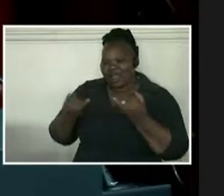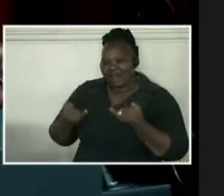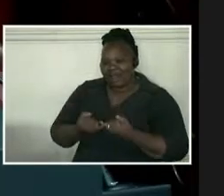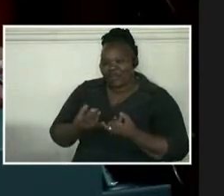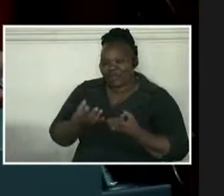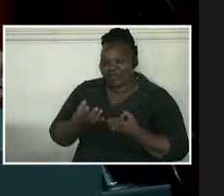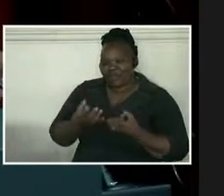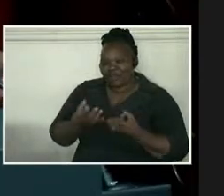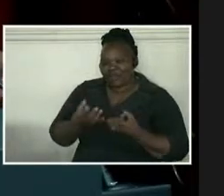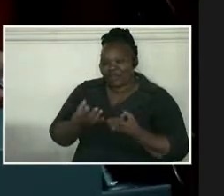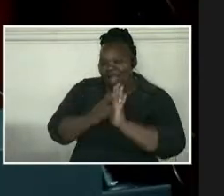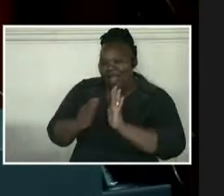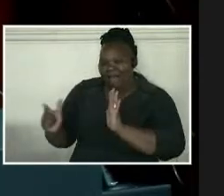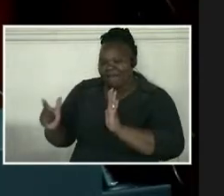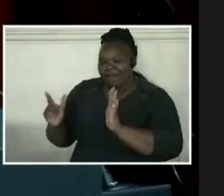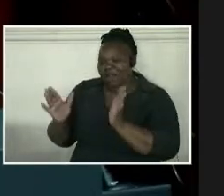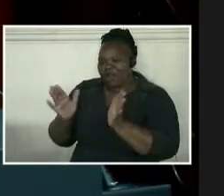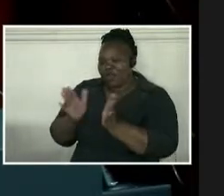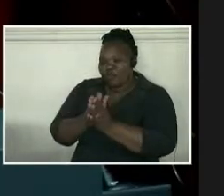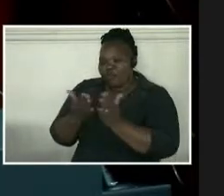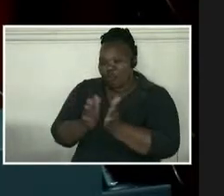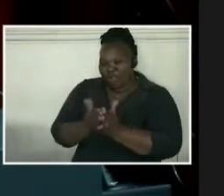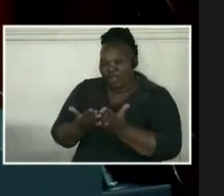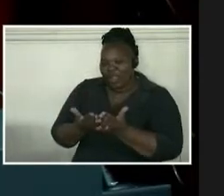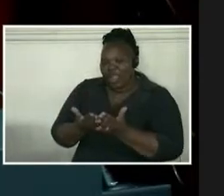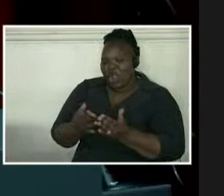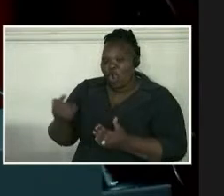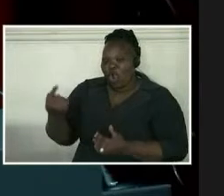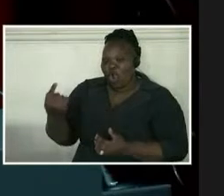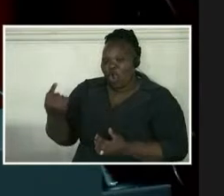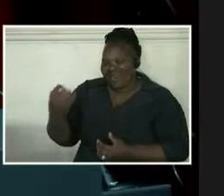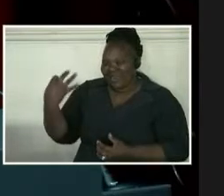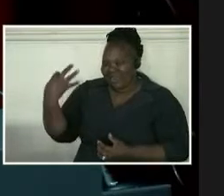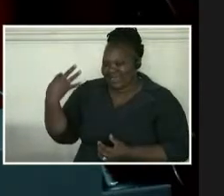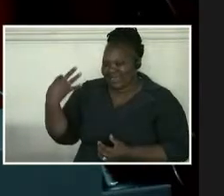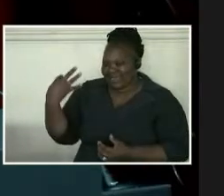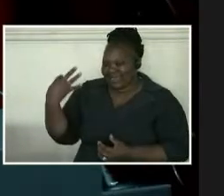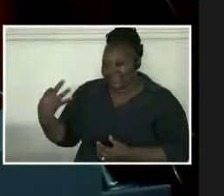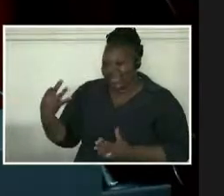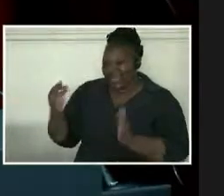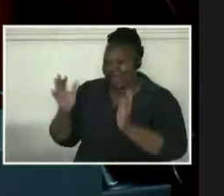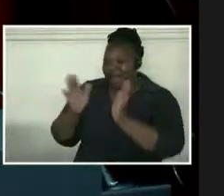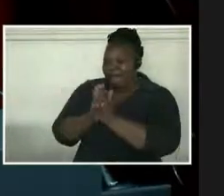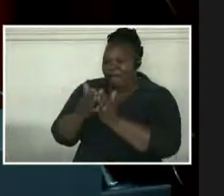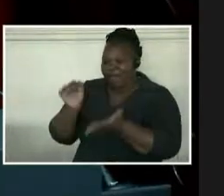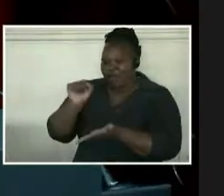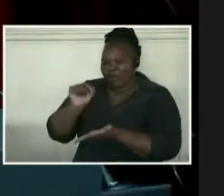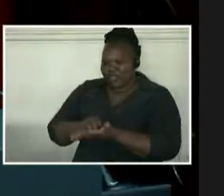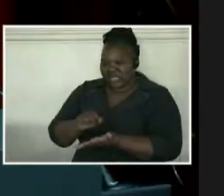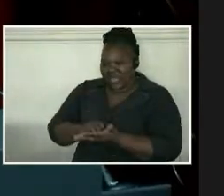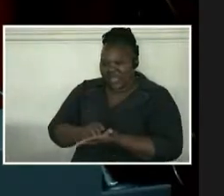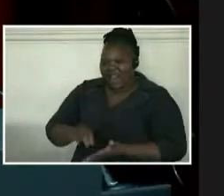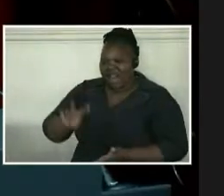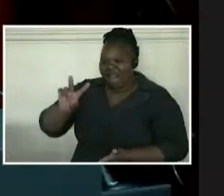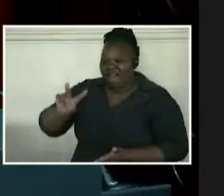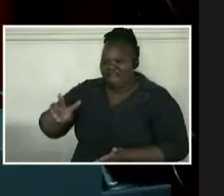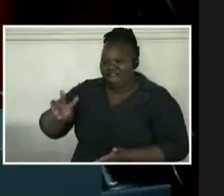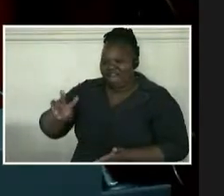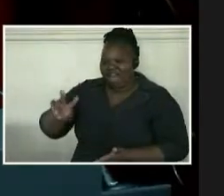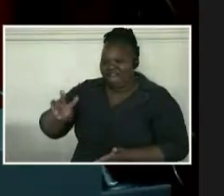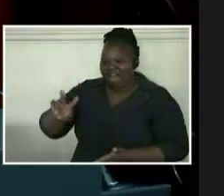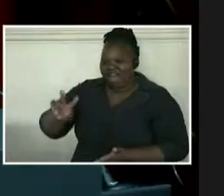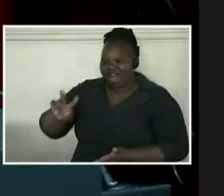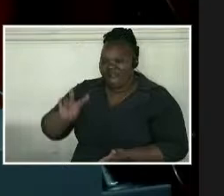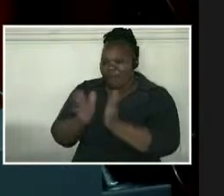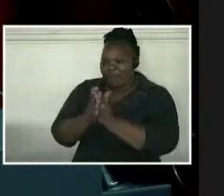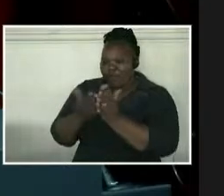library books only three companies are book sellers and of these three companies namely vulgar books paste